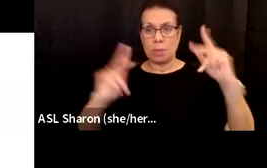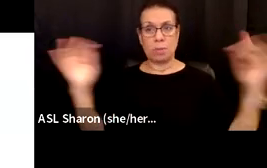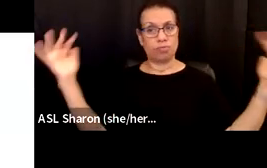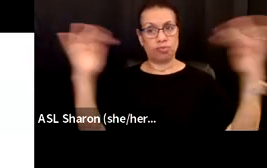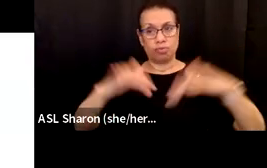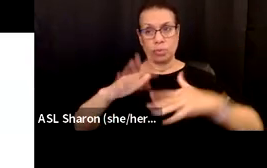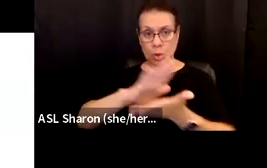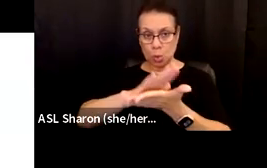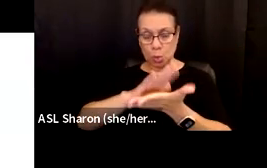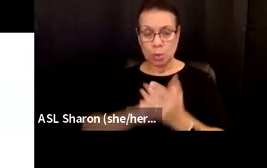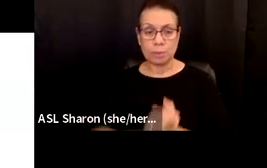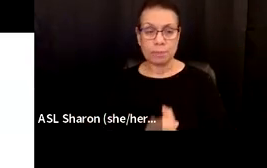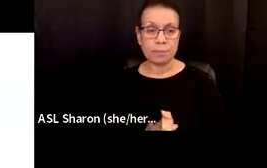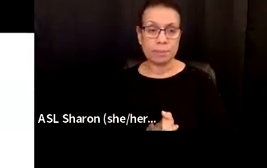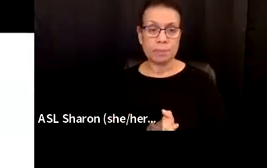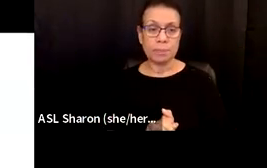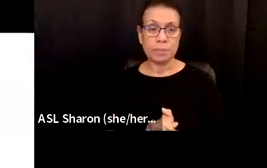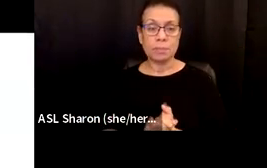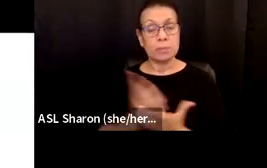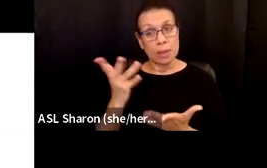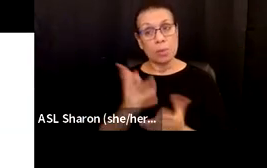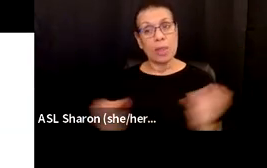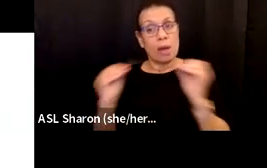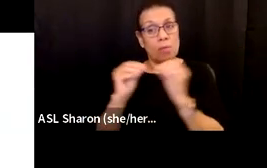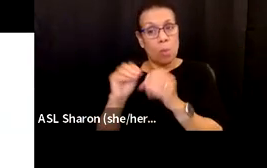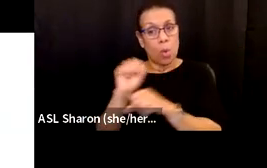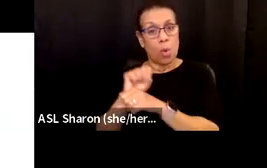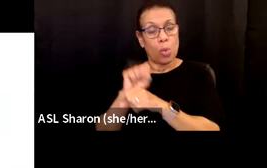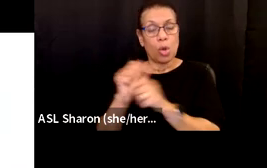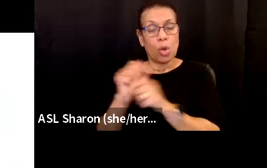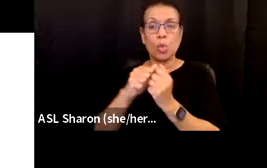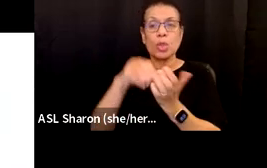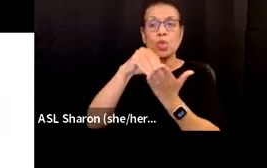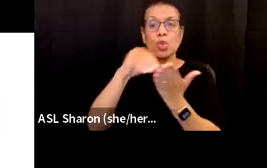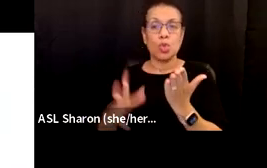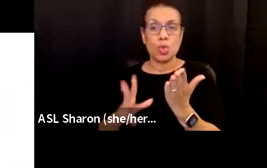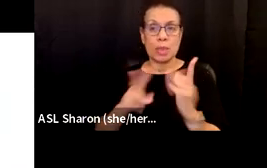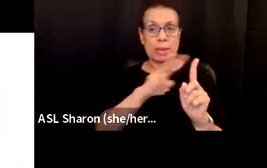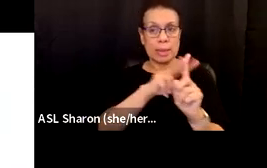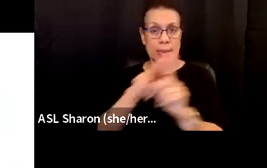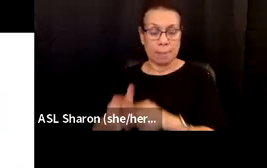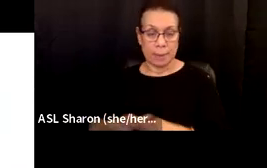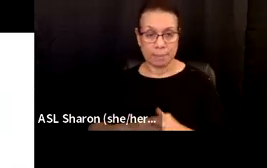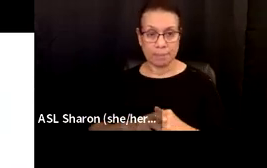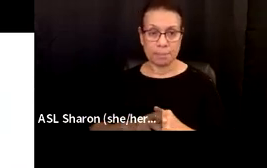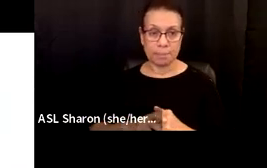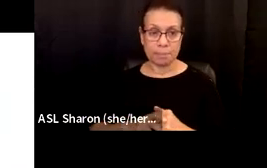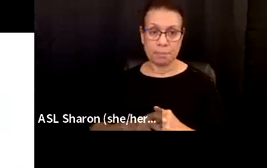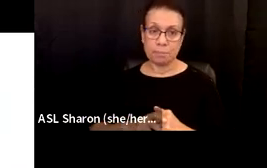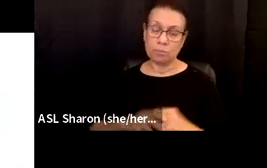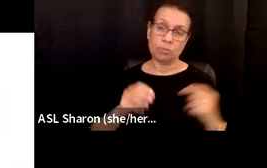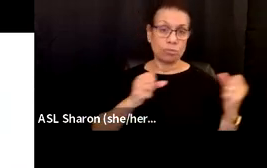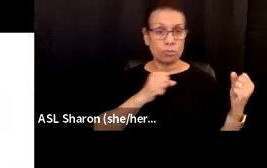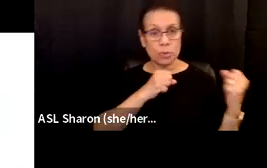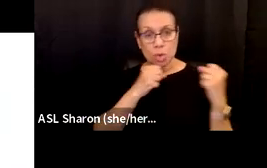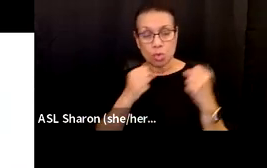schools um and there's work that we need to do with our student assignment system uh you can see we have a very high concentration